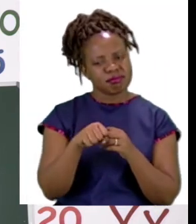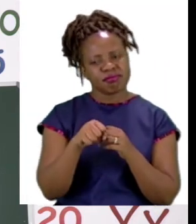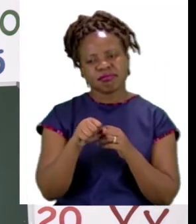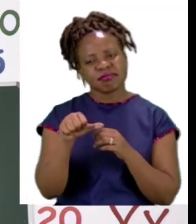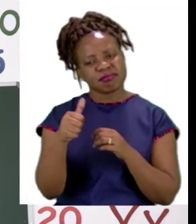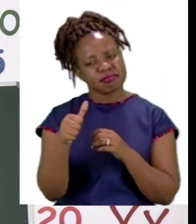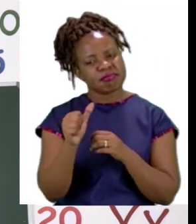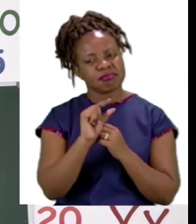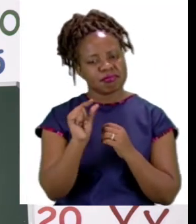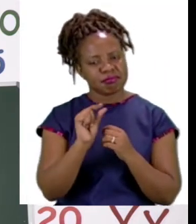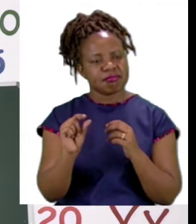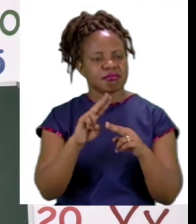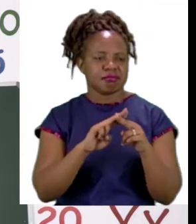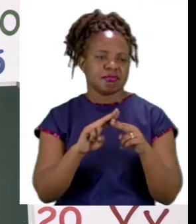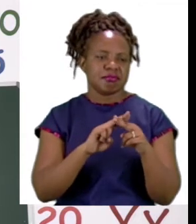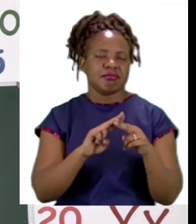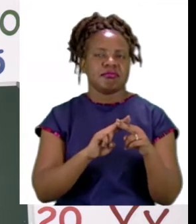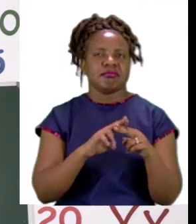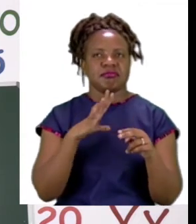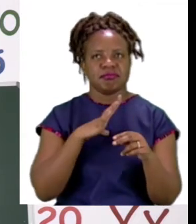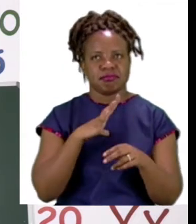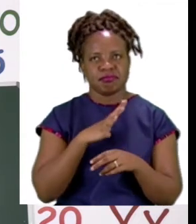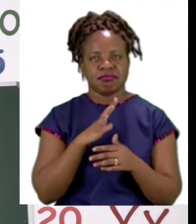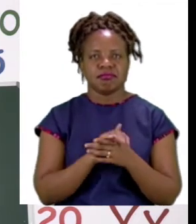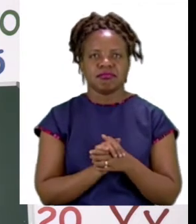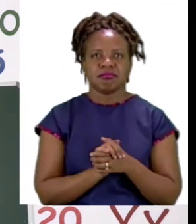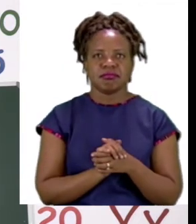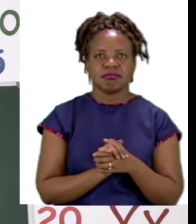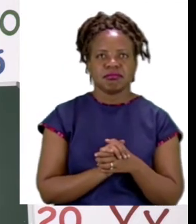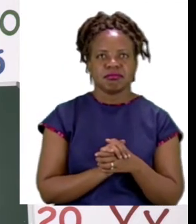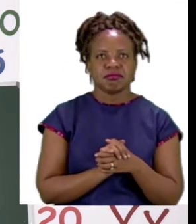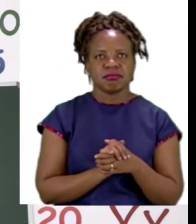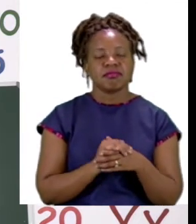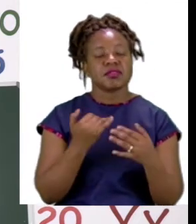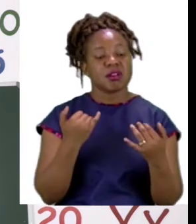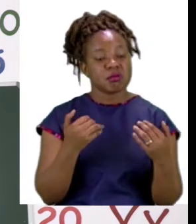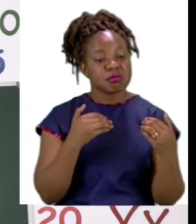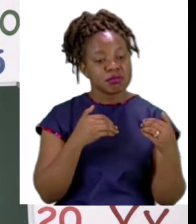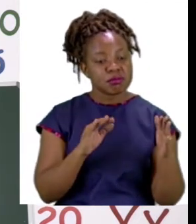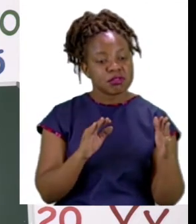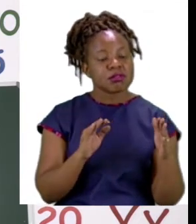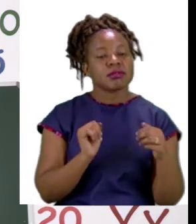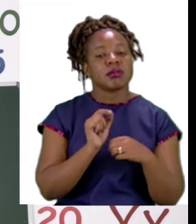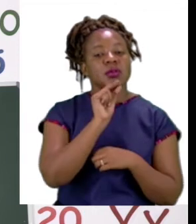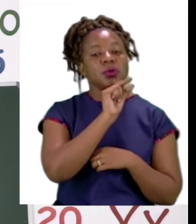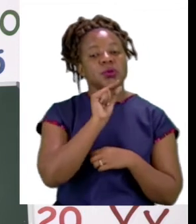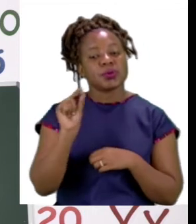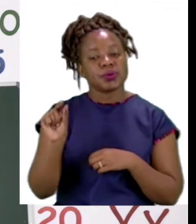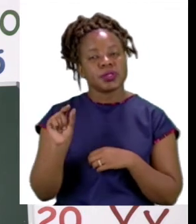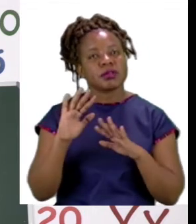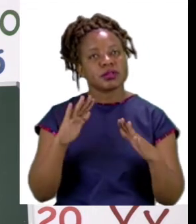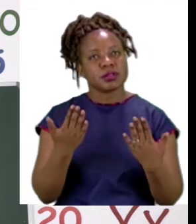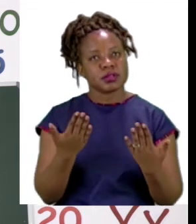go along. So let us start with the opening sentence. Now, when we are doing our